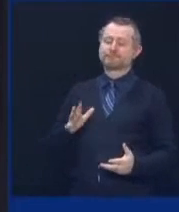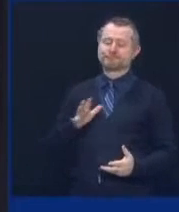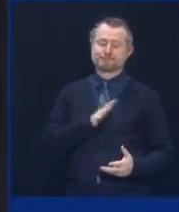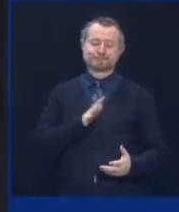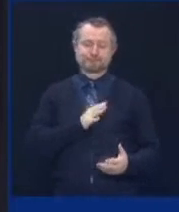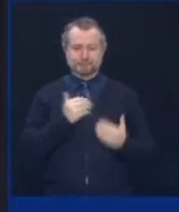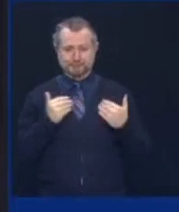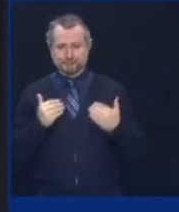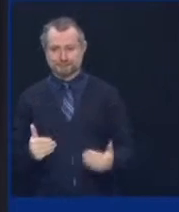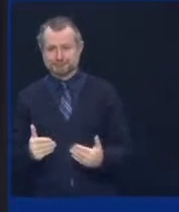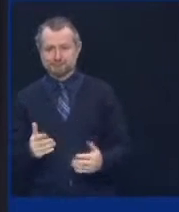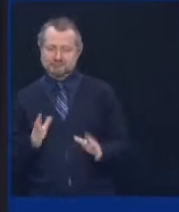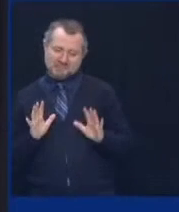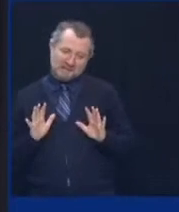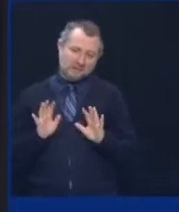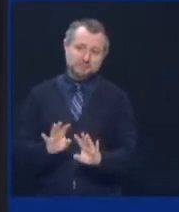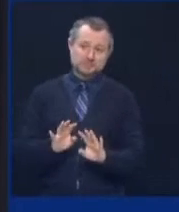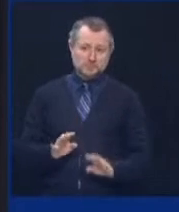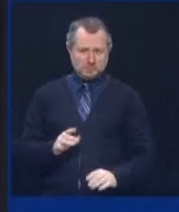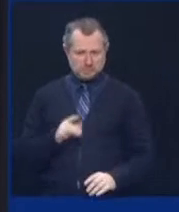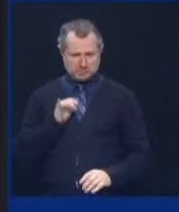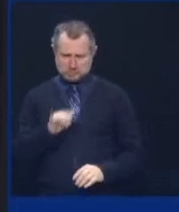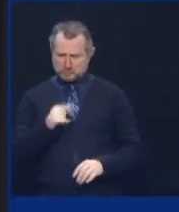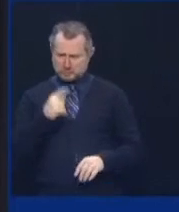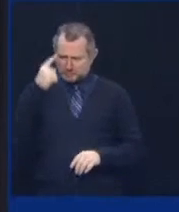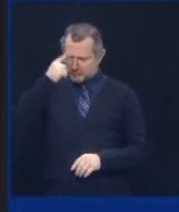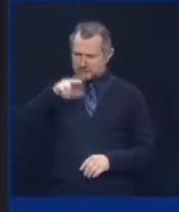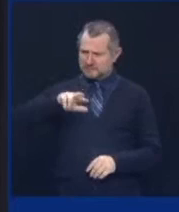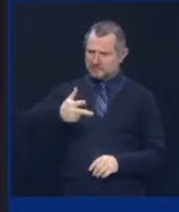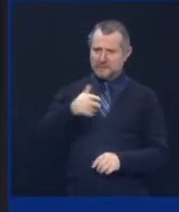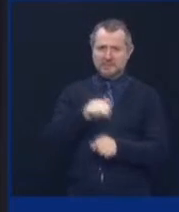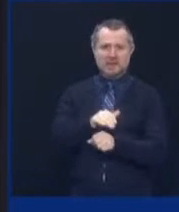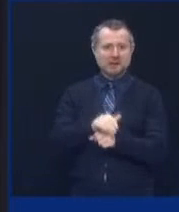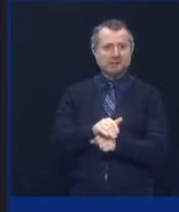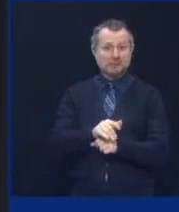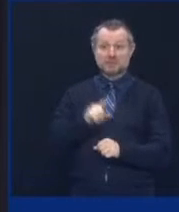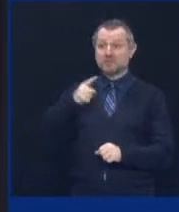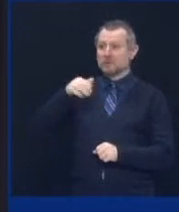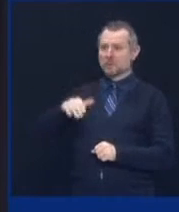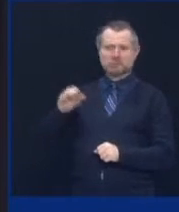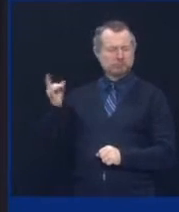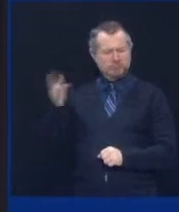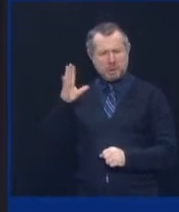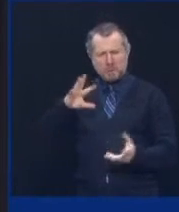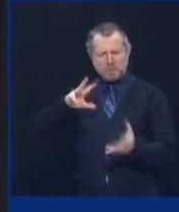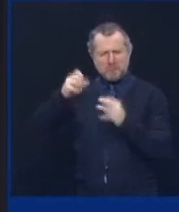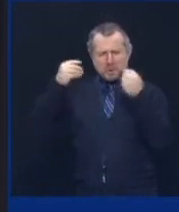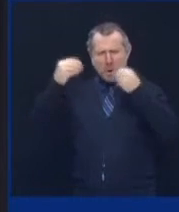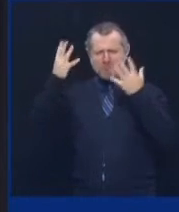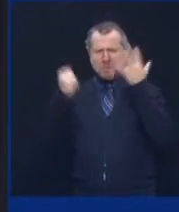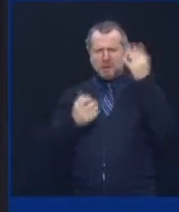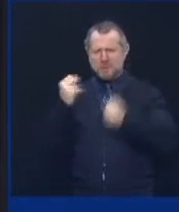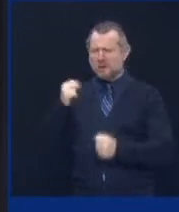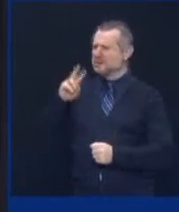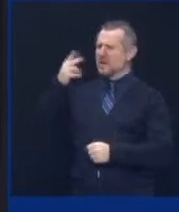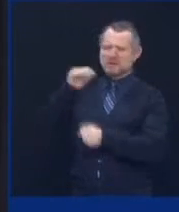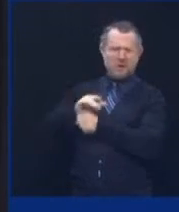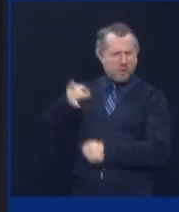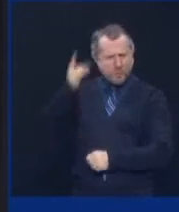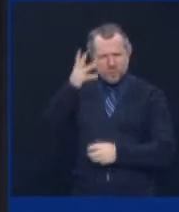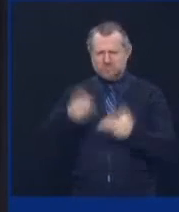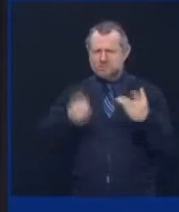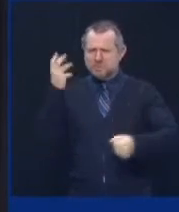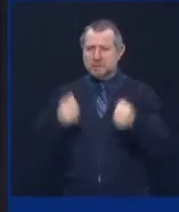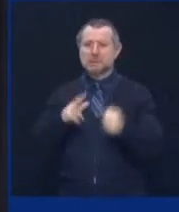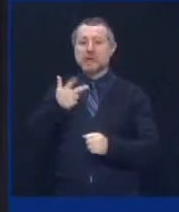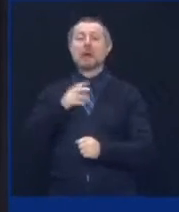was the third night. I think there were 2 bad nights, and then they increased the number of police. But that doesn't surprise me, because